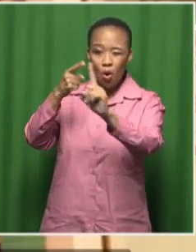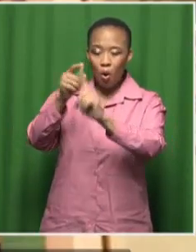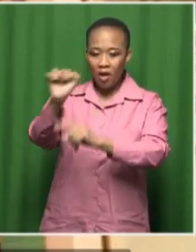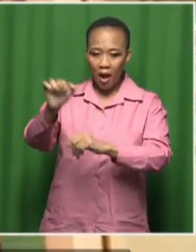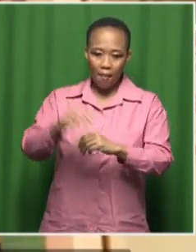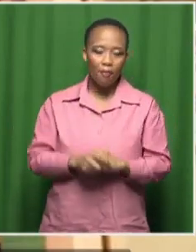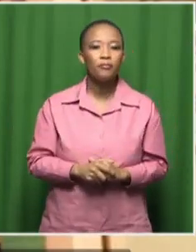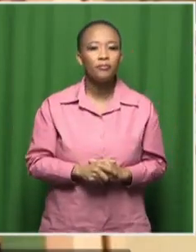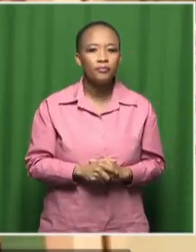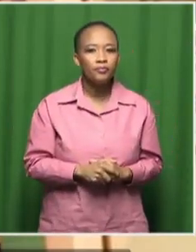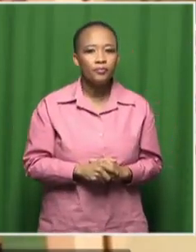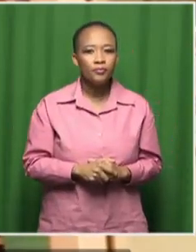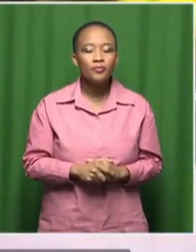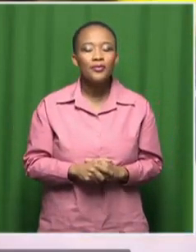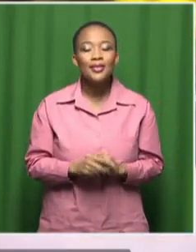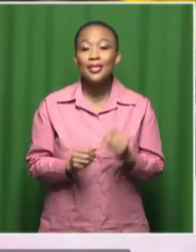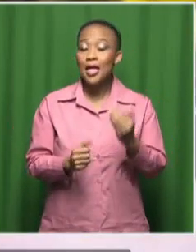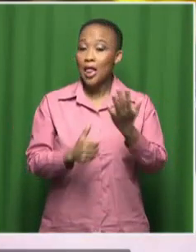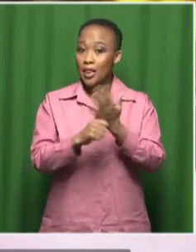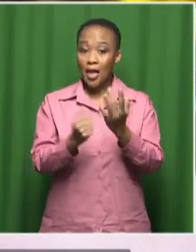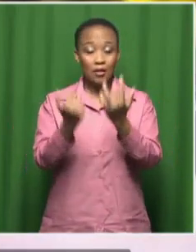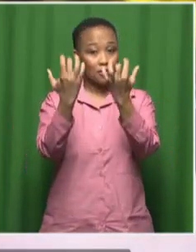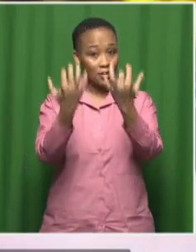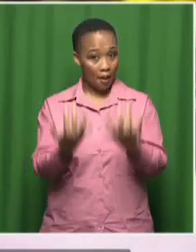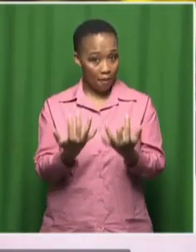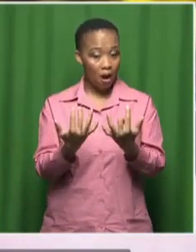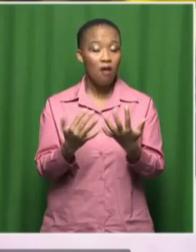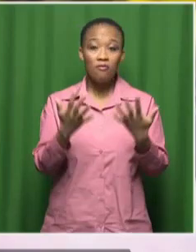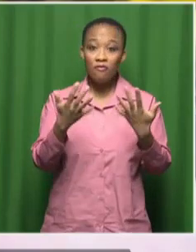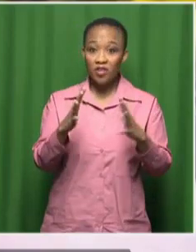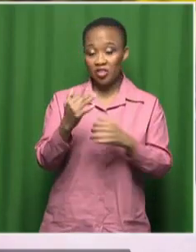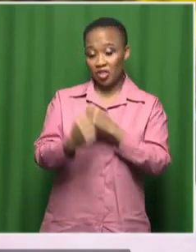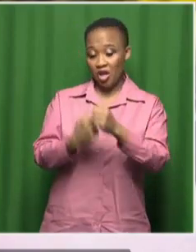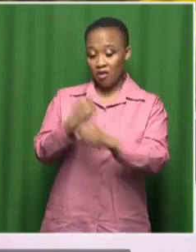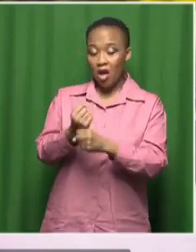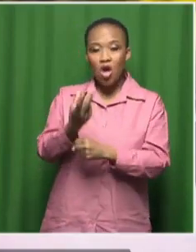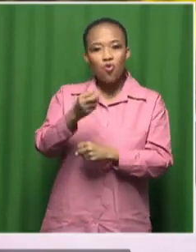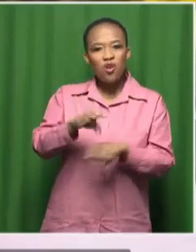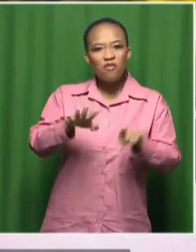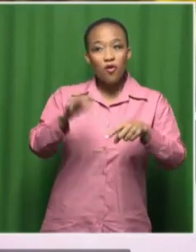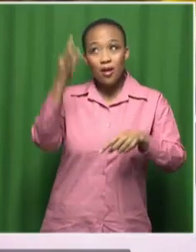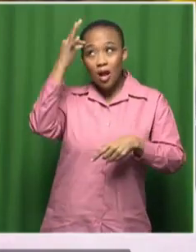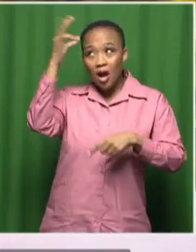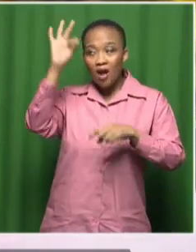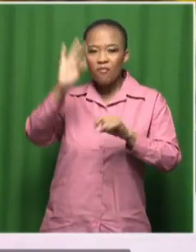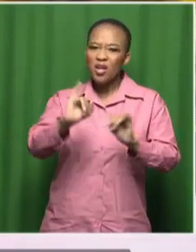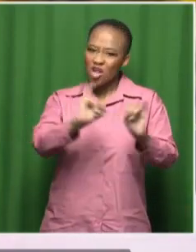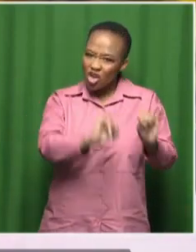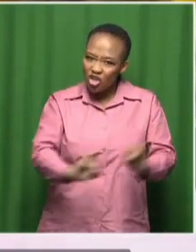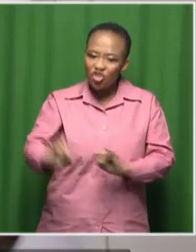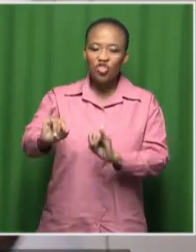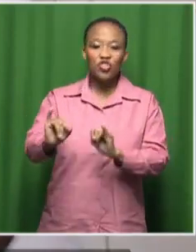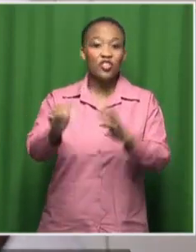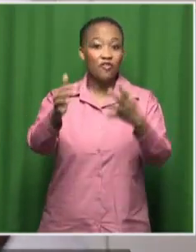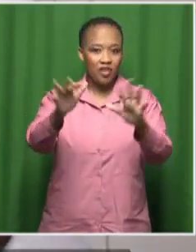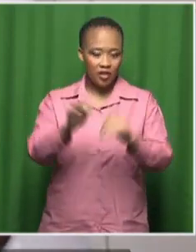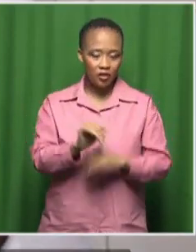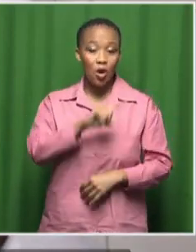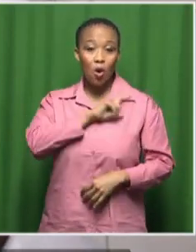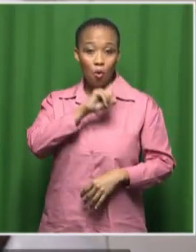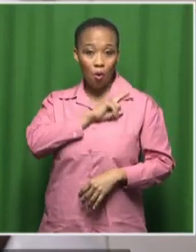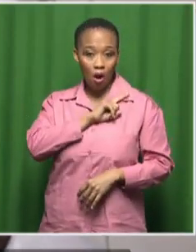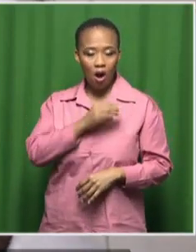The employment tax incentive was introduced by the government in 2014. Its aim was to encourage employers to hire young people